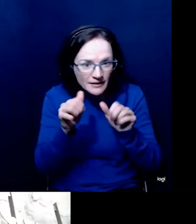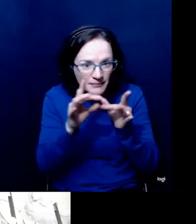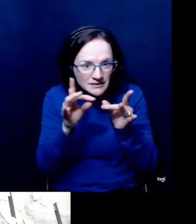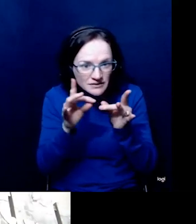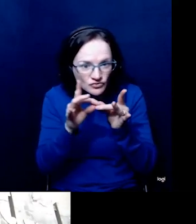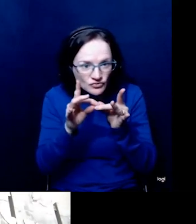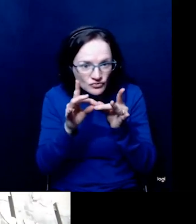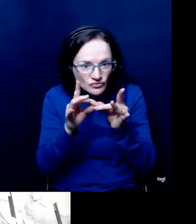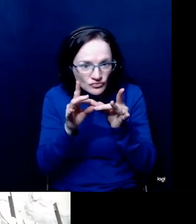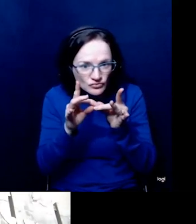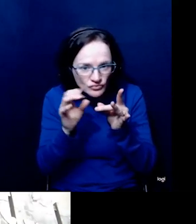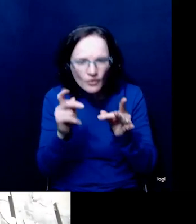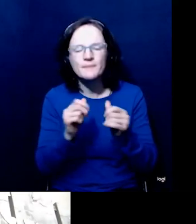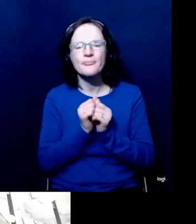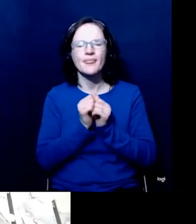Okay, so